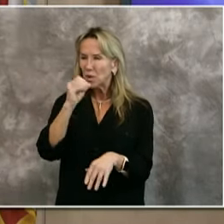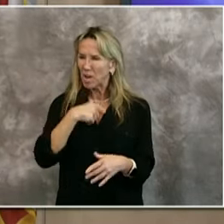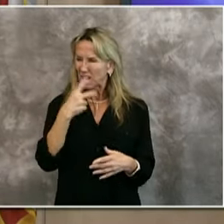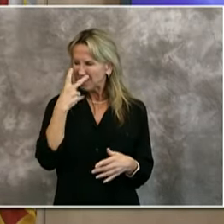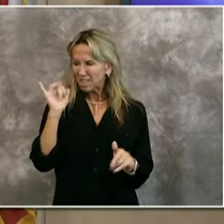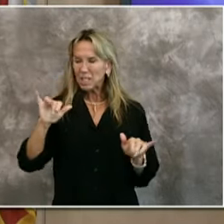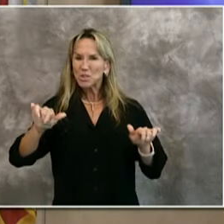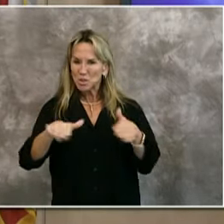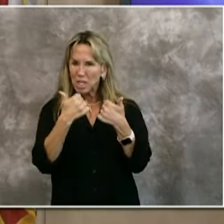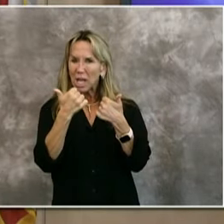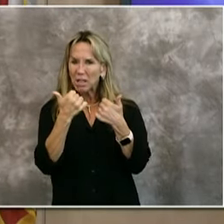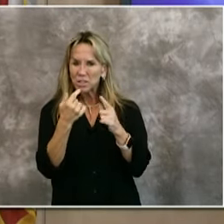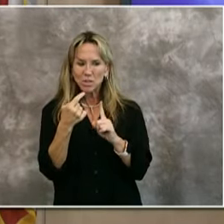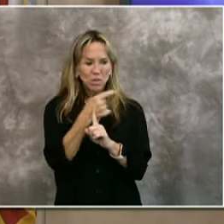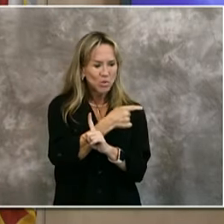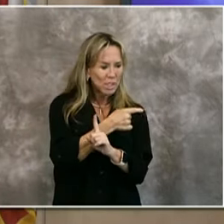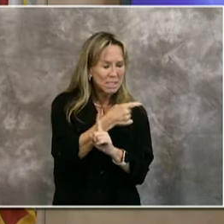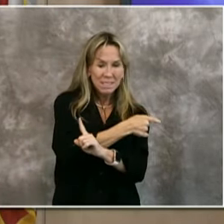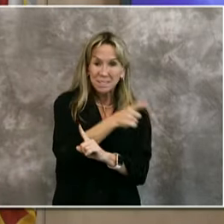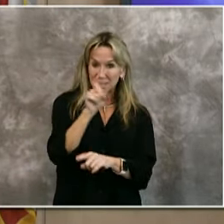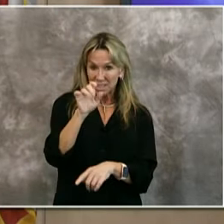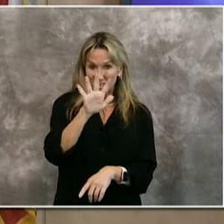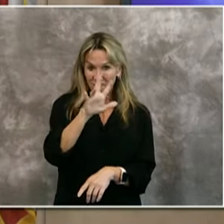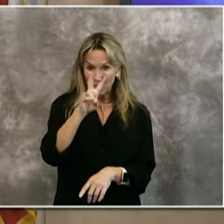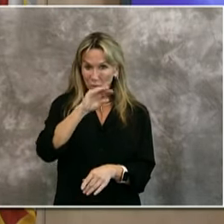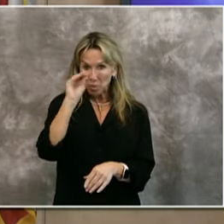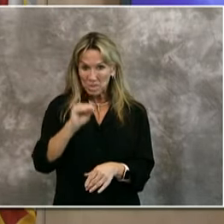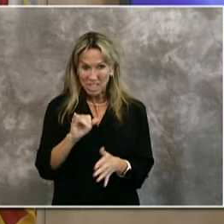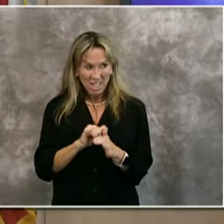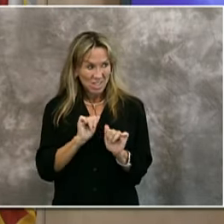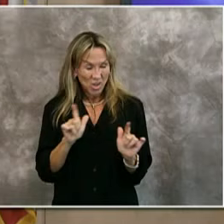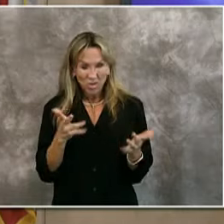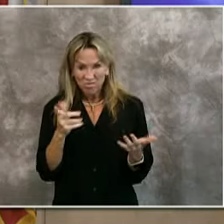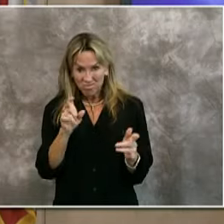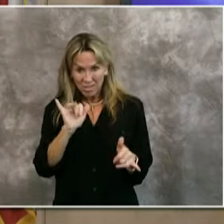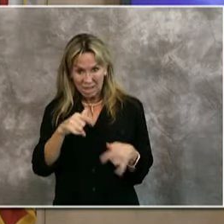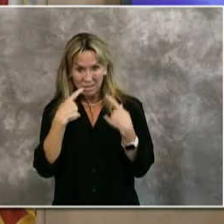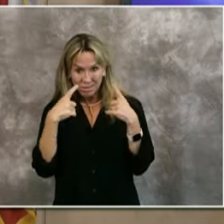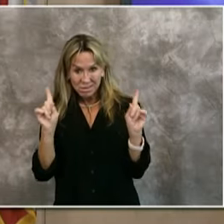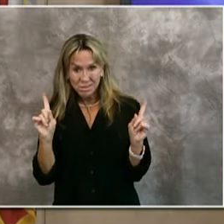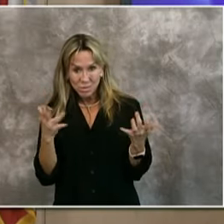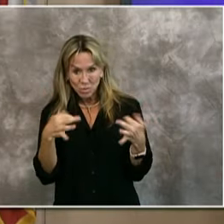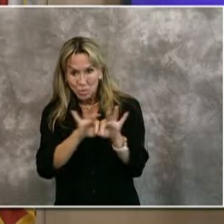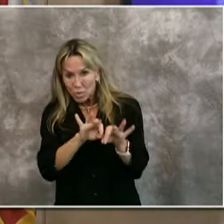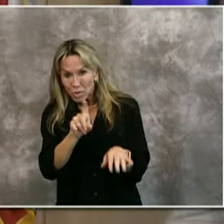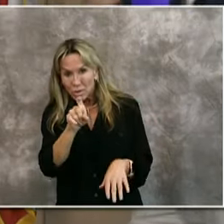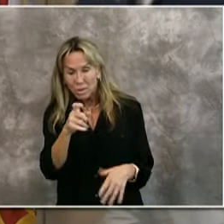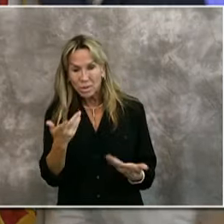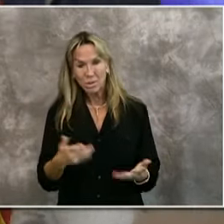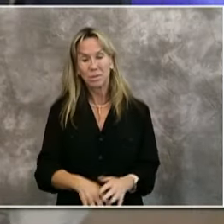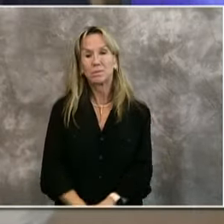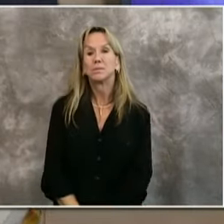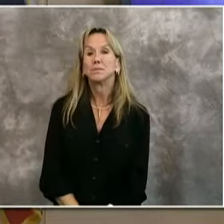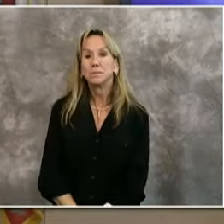tracing, is 52% enough to be successful? Okay, Dr. McDonald.